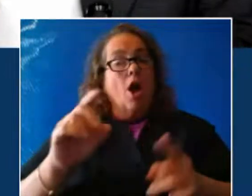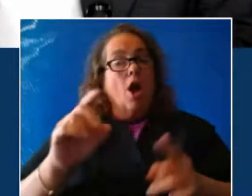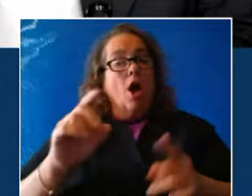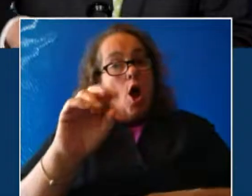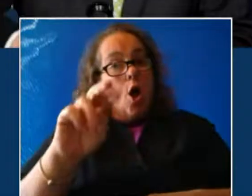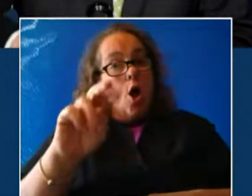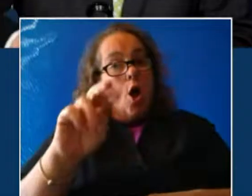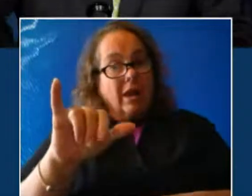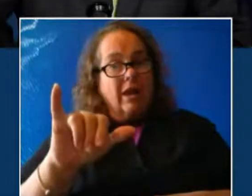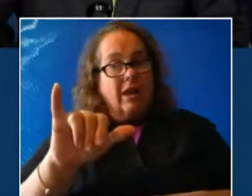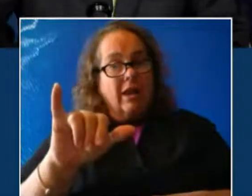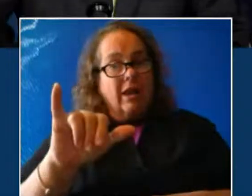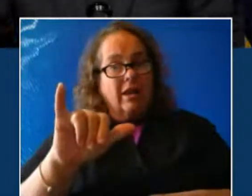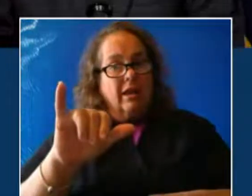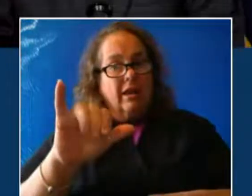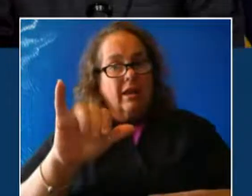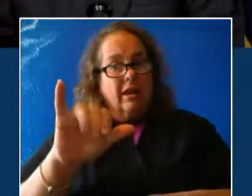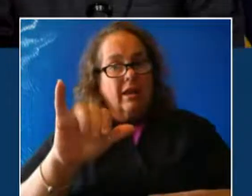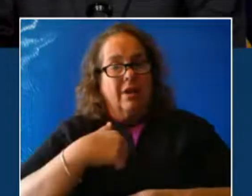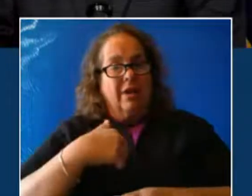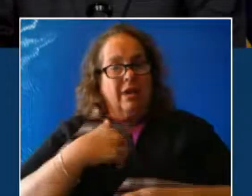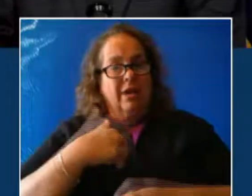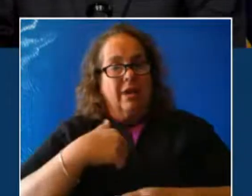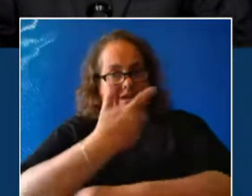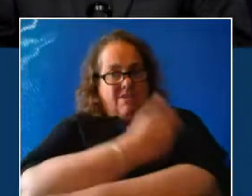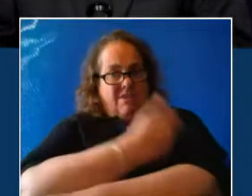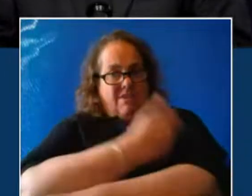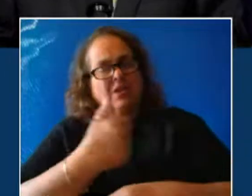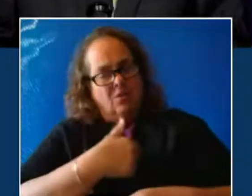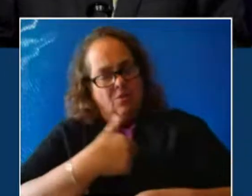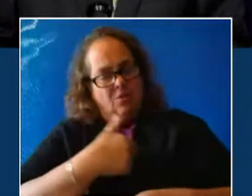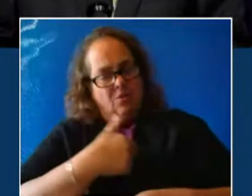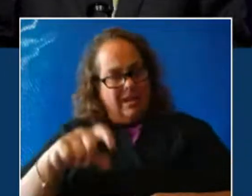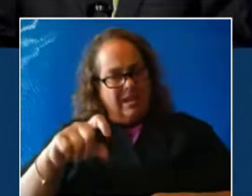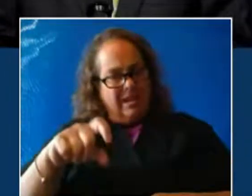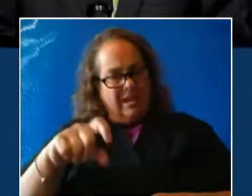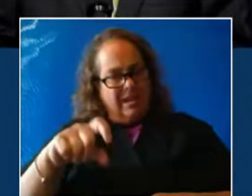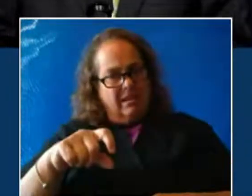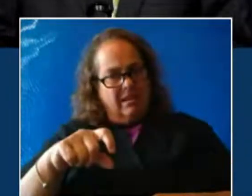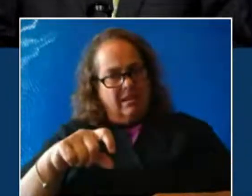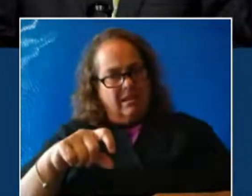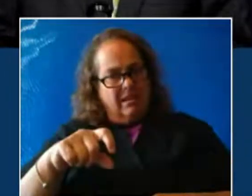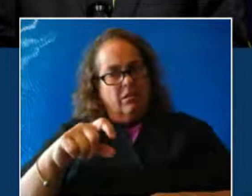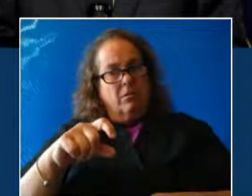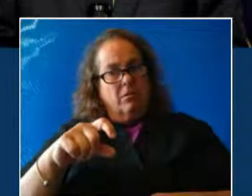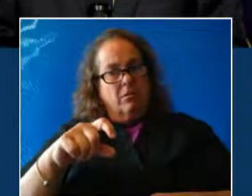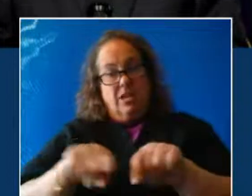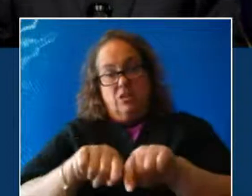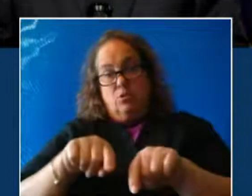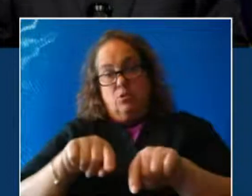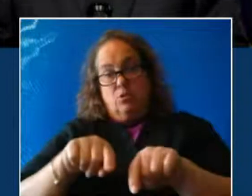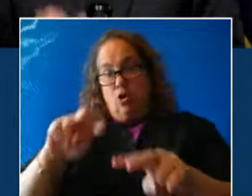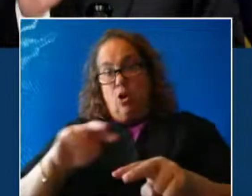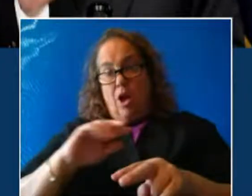And we need to, because as we look at our new COVID cases by